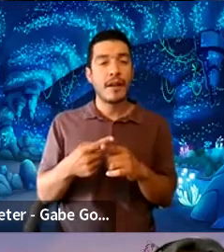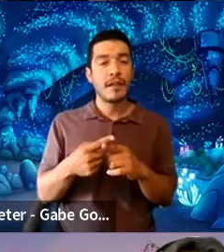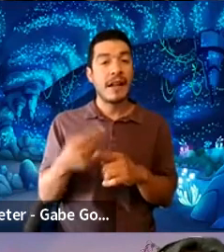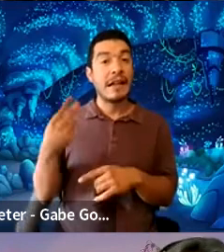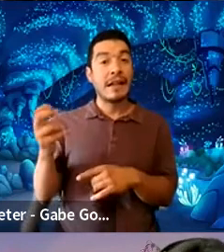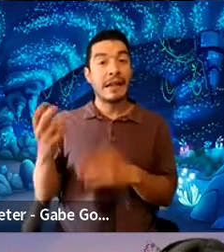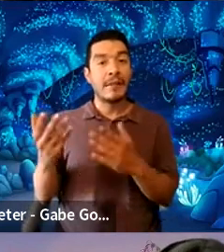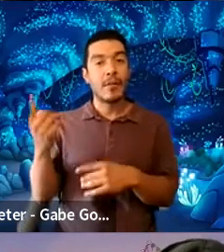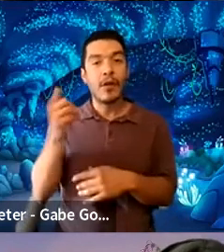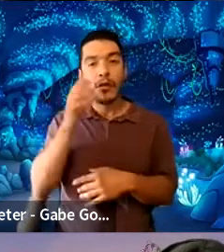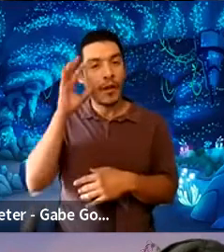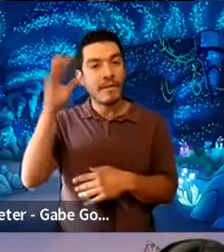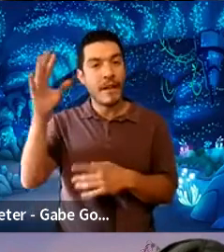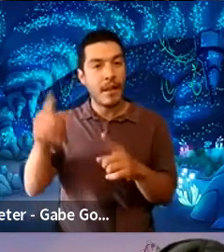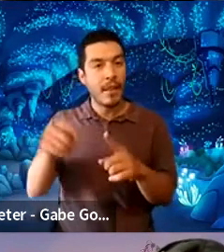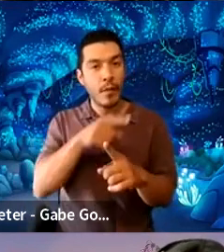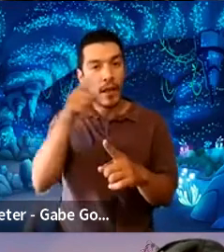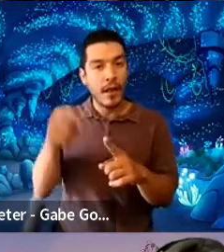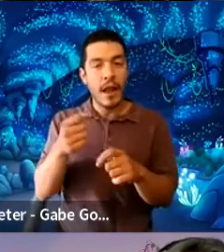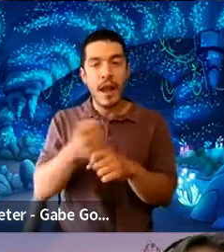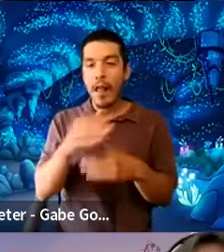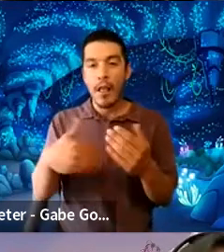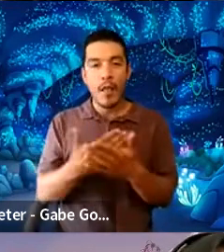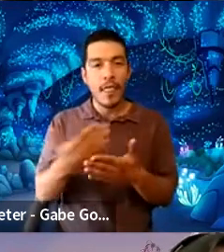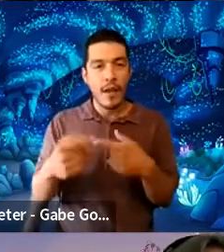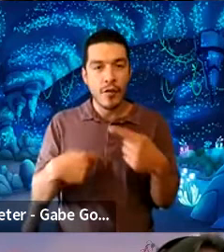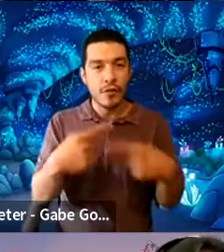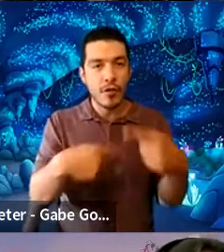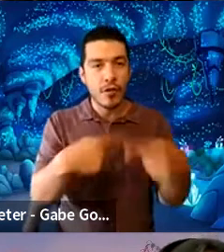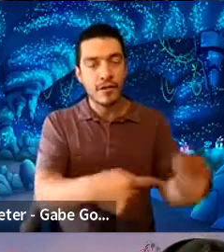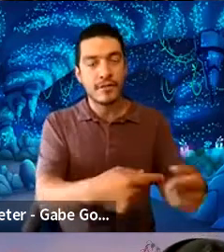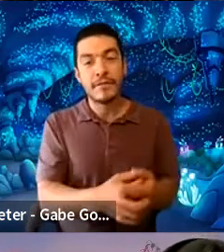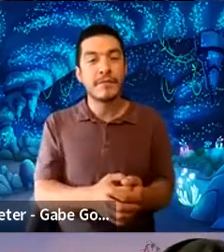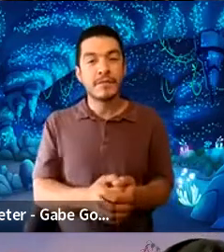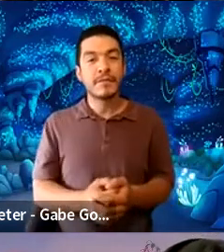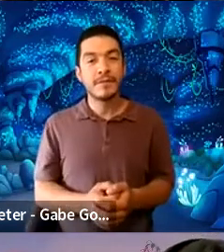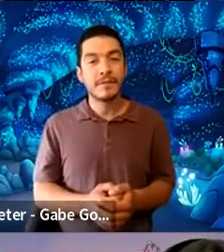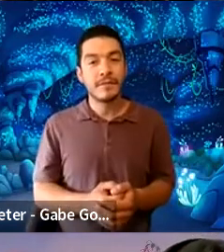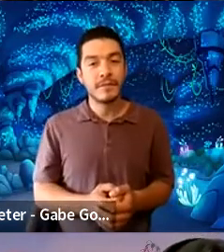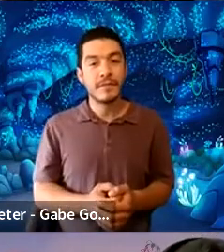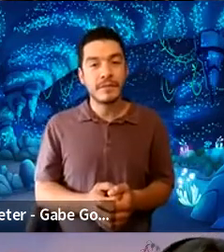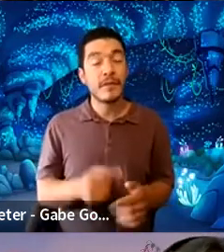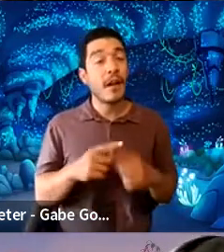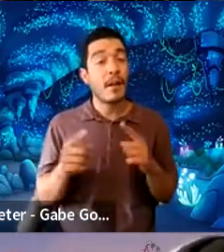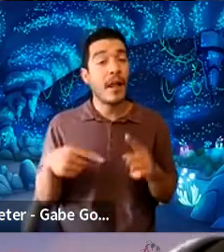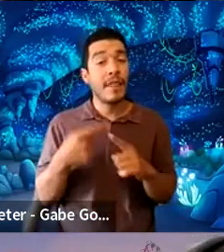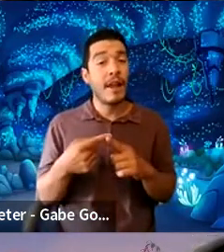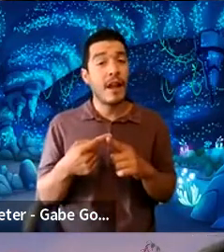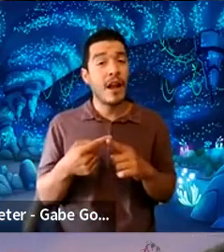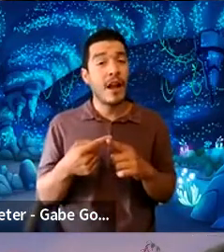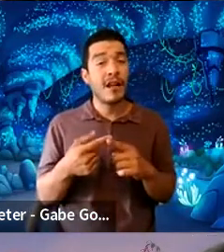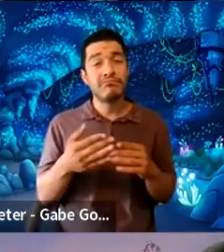have been the one who invented the wheel and got the whole thing rolling, excuse the expression. But then along the